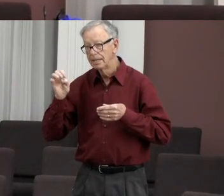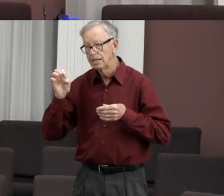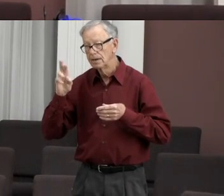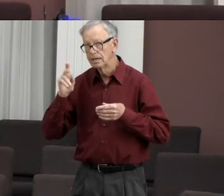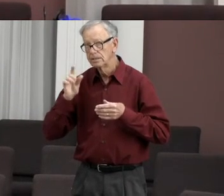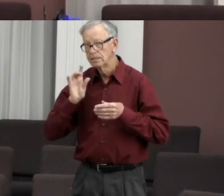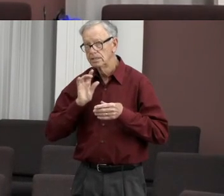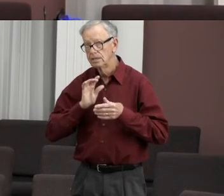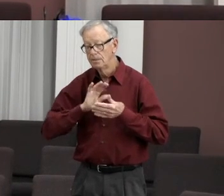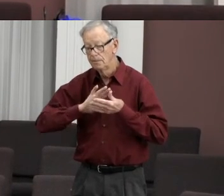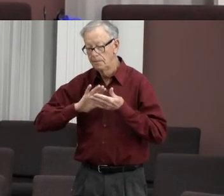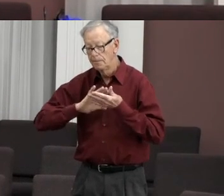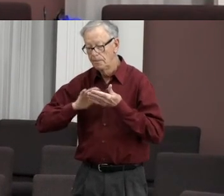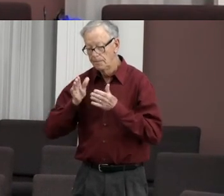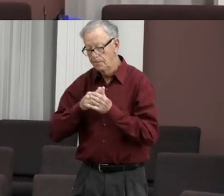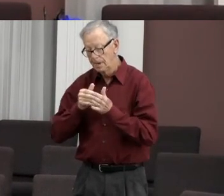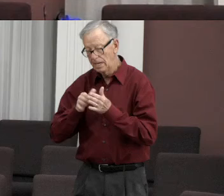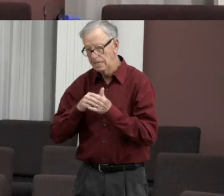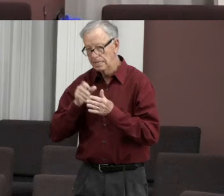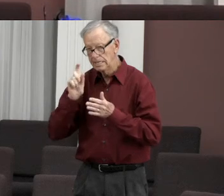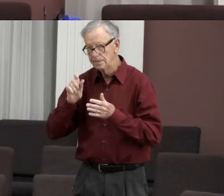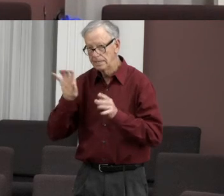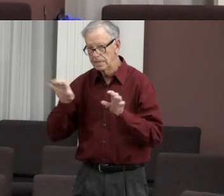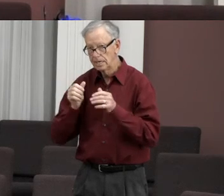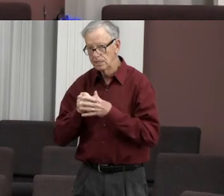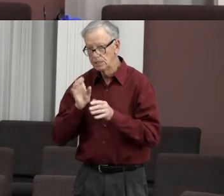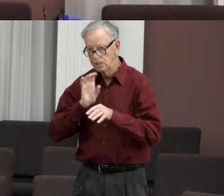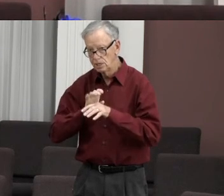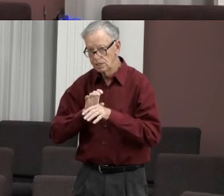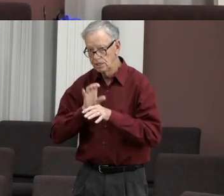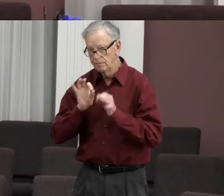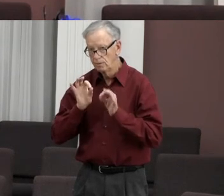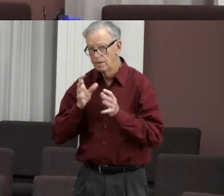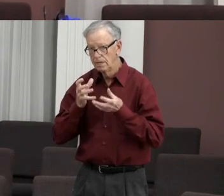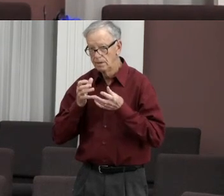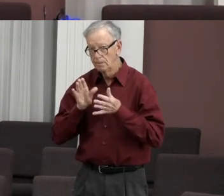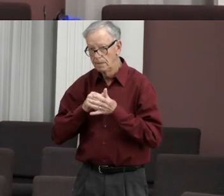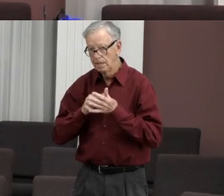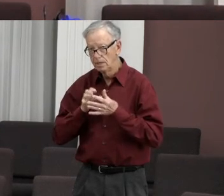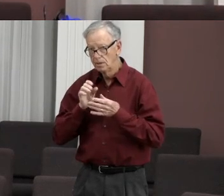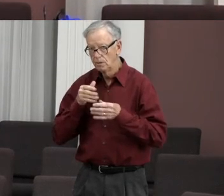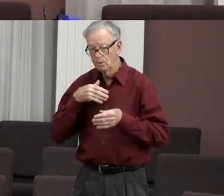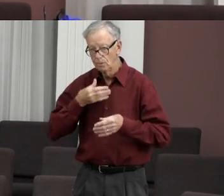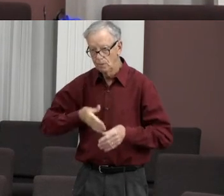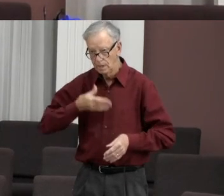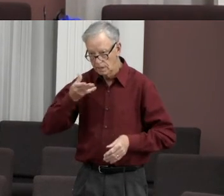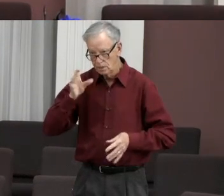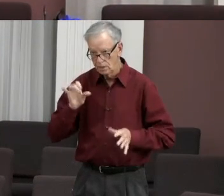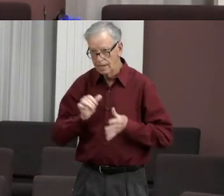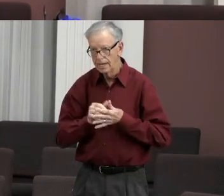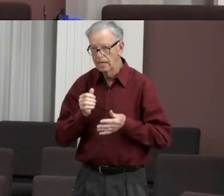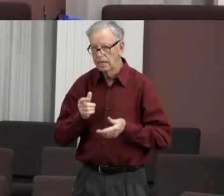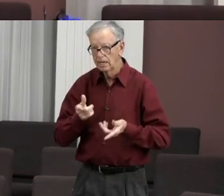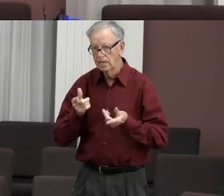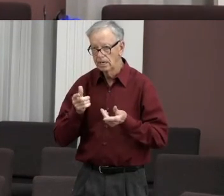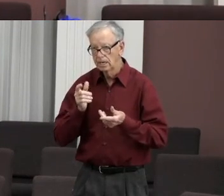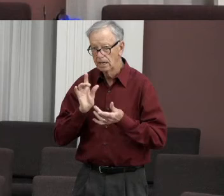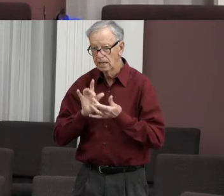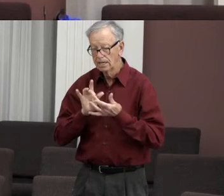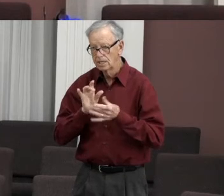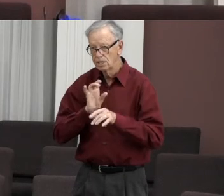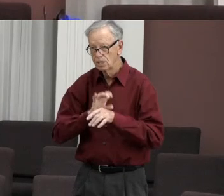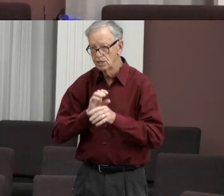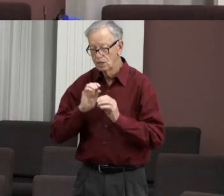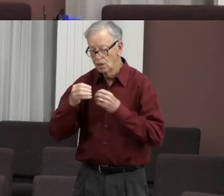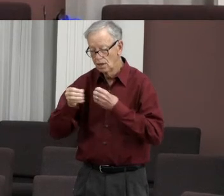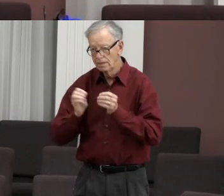painting this week that needs to be done around the church. So if you're able to paint and be willing to do that, call the church office. And deacons